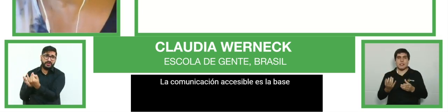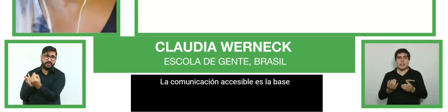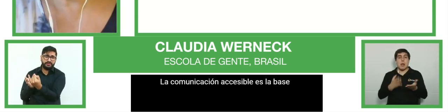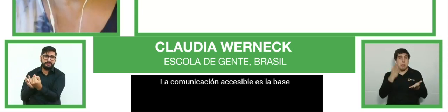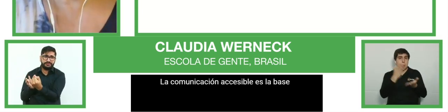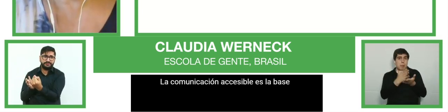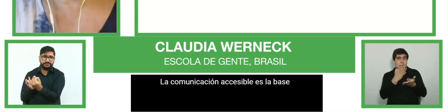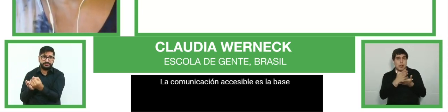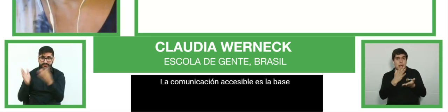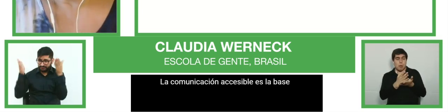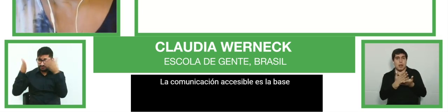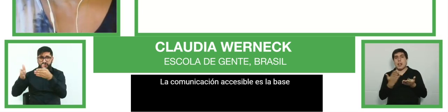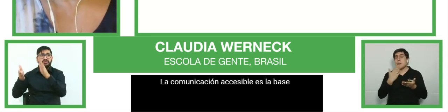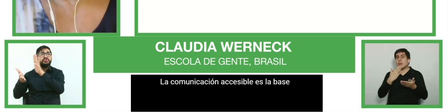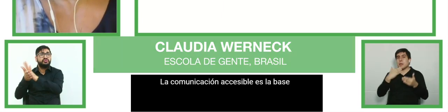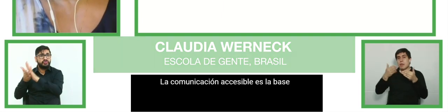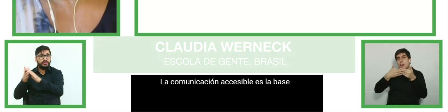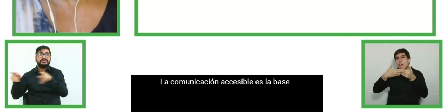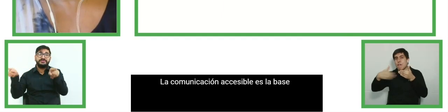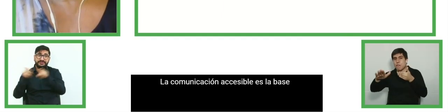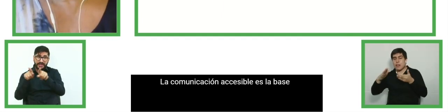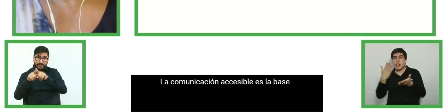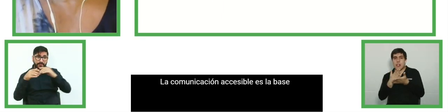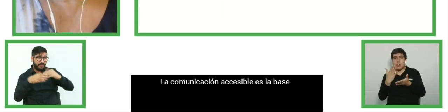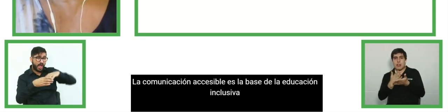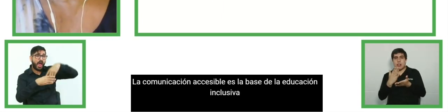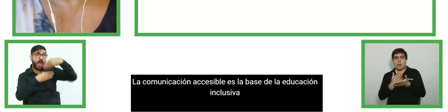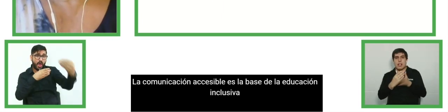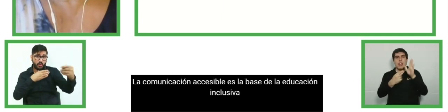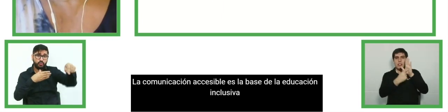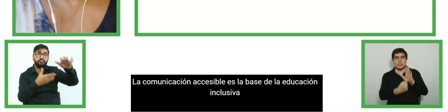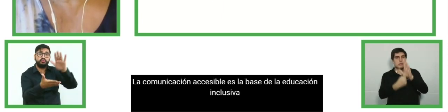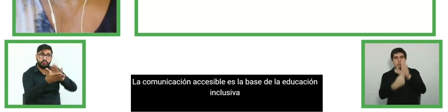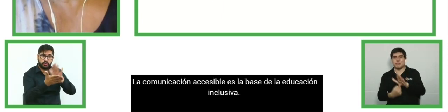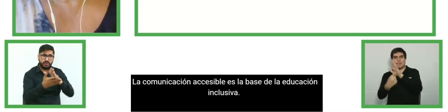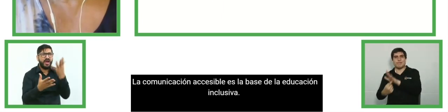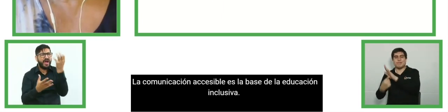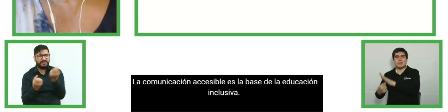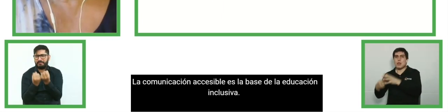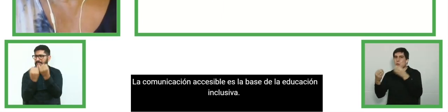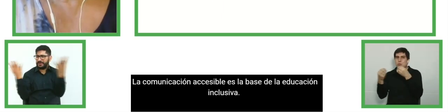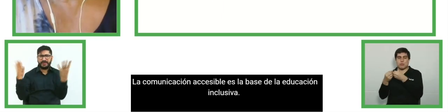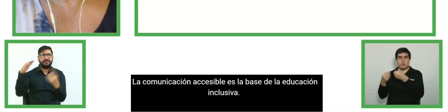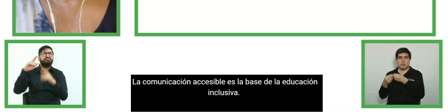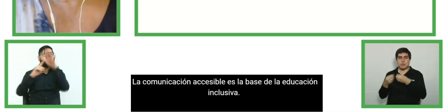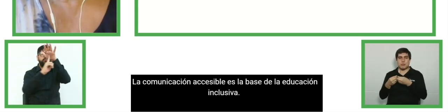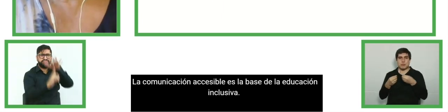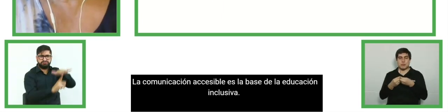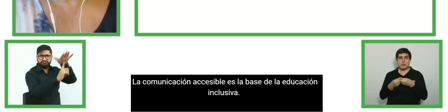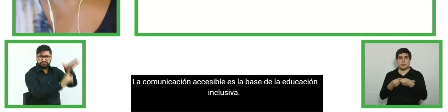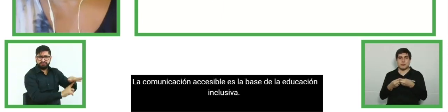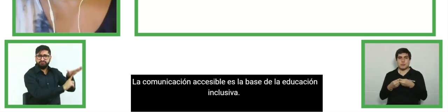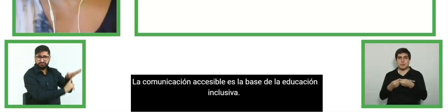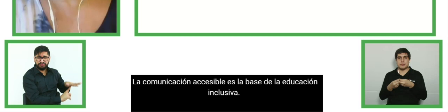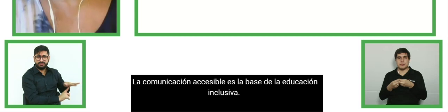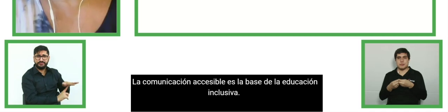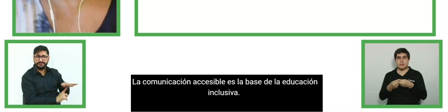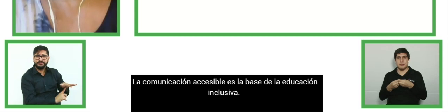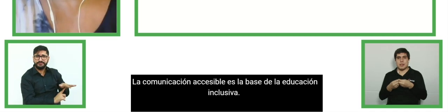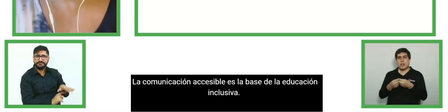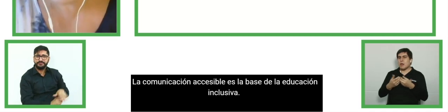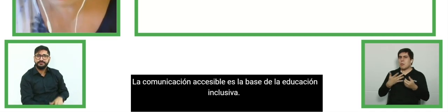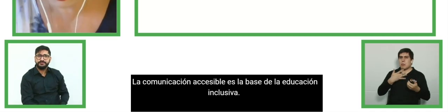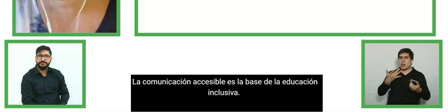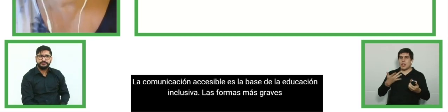or out of the school, the most serious forms of discrimination occur in the process of communication. Each second,